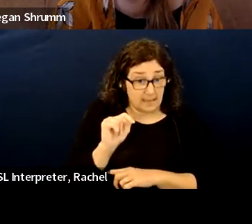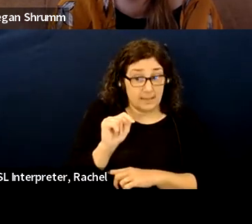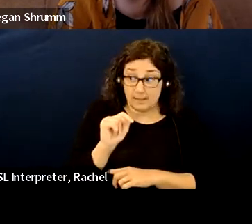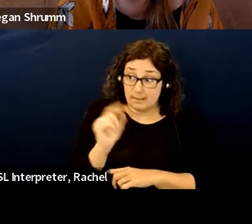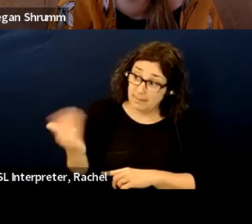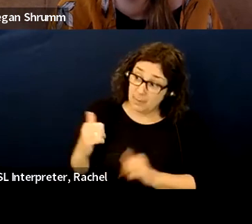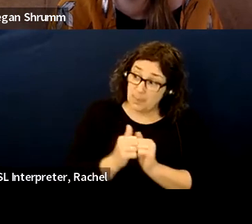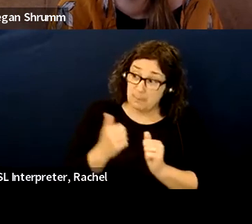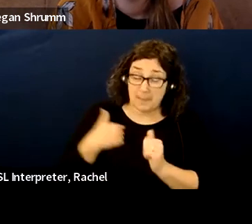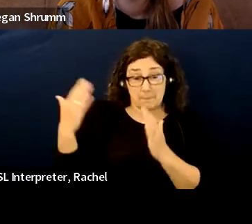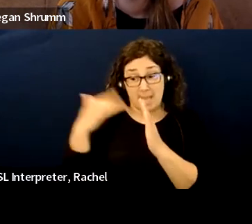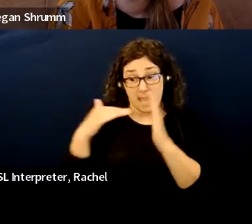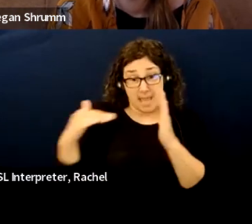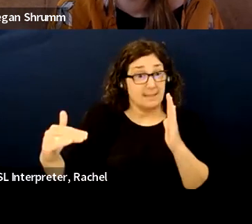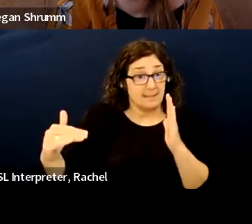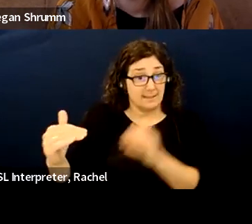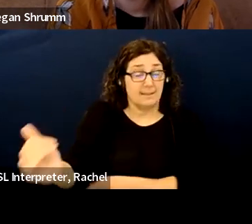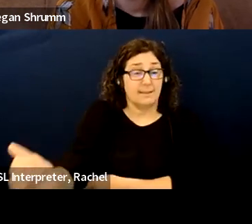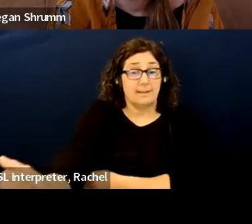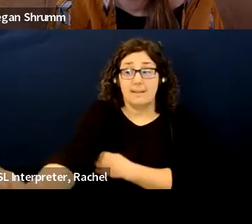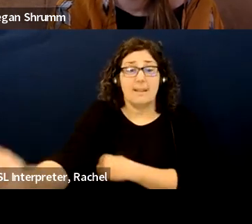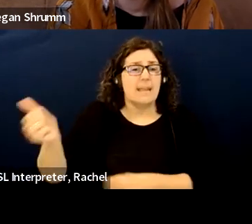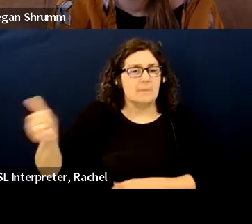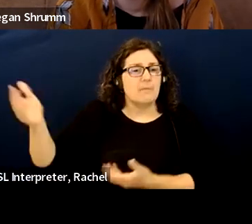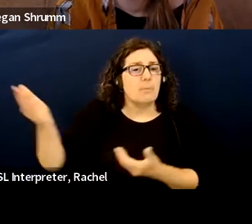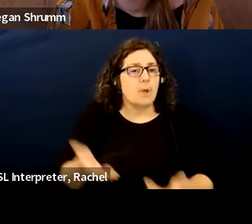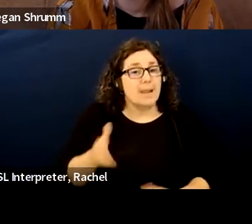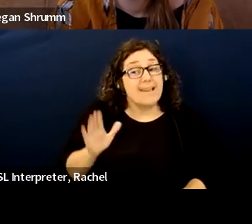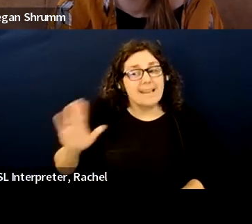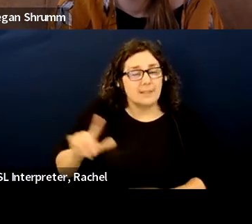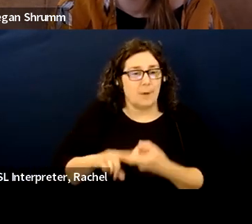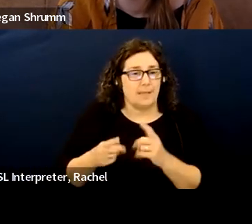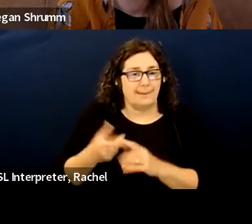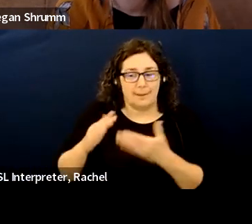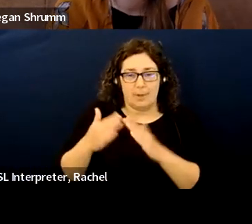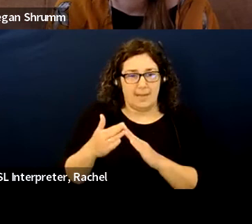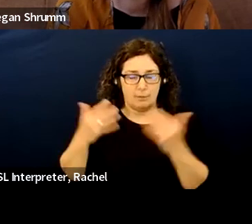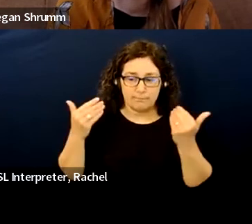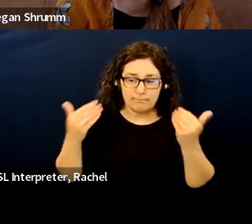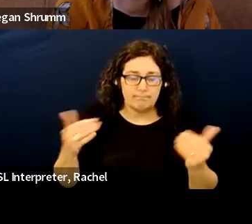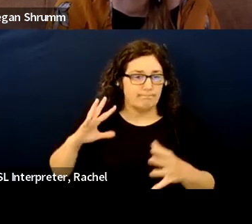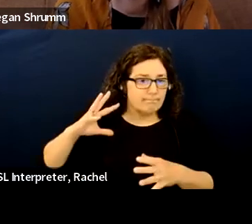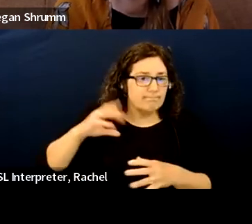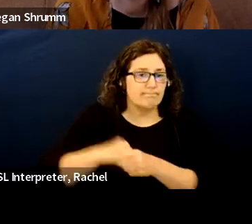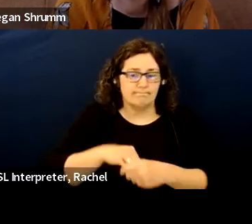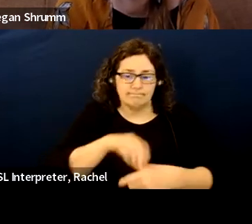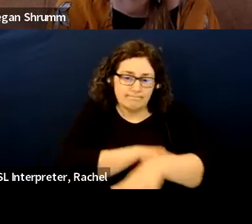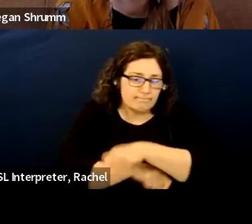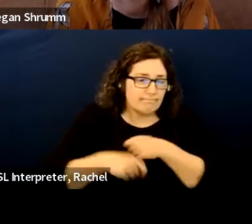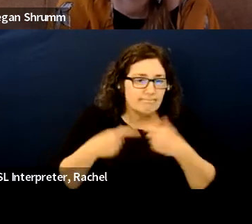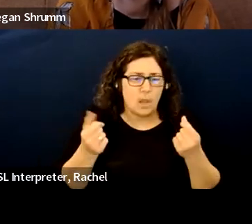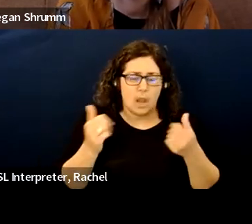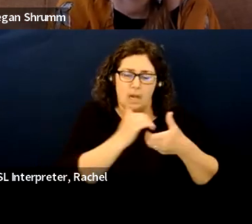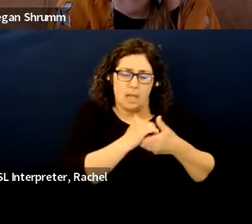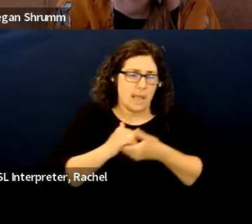me. And he brought down a few of his friends and community members to paint. And it was just this very